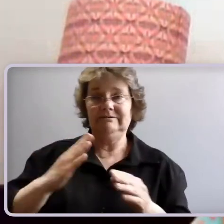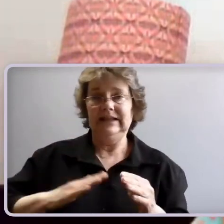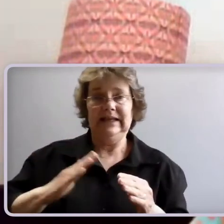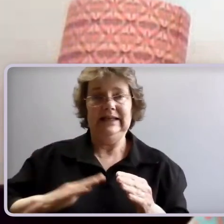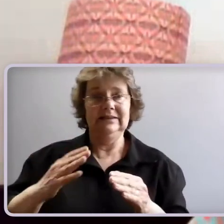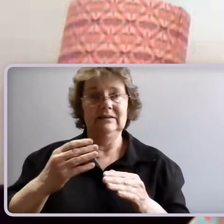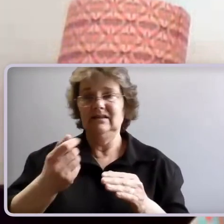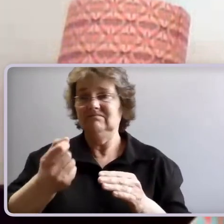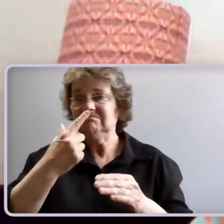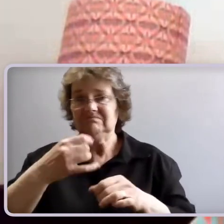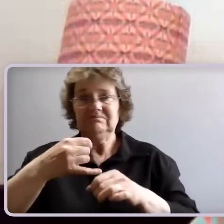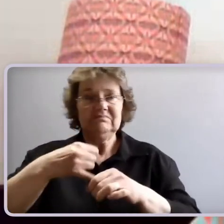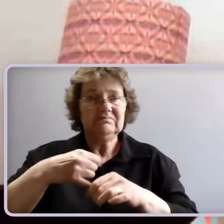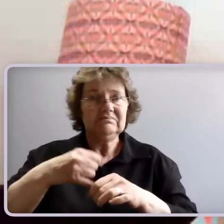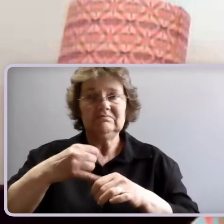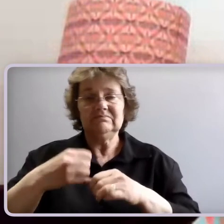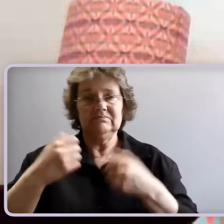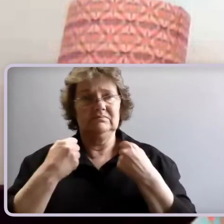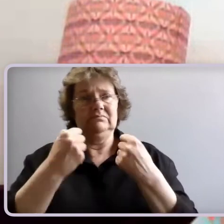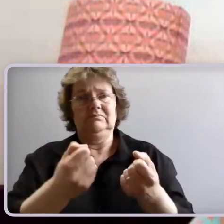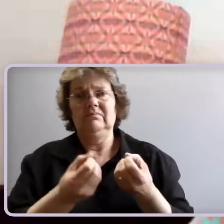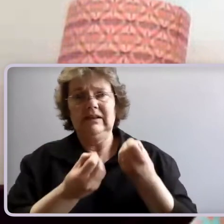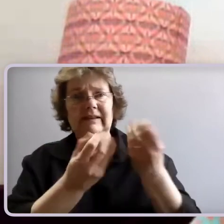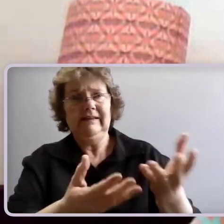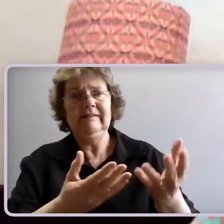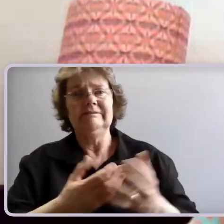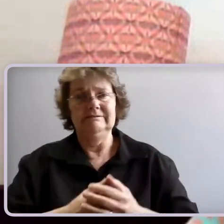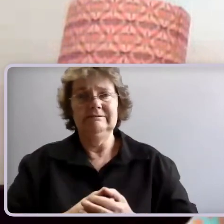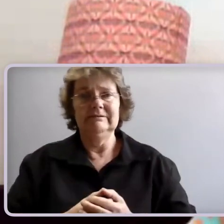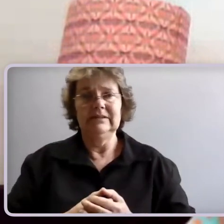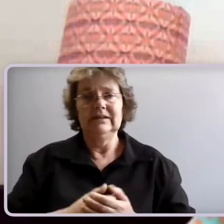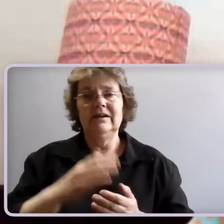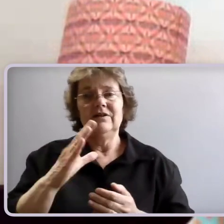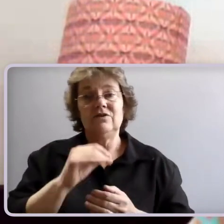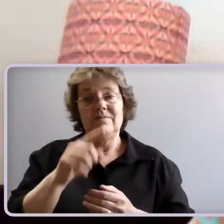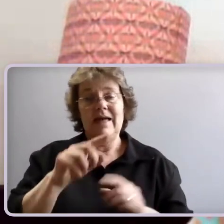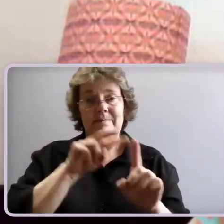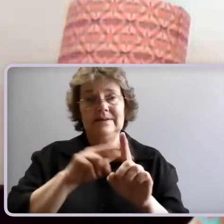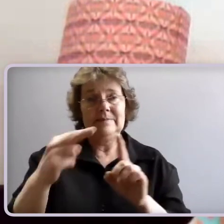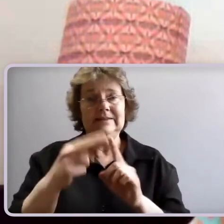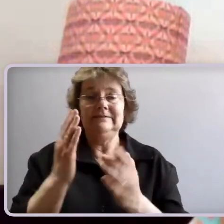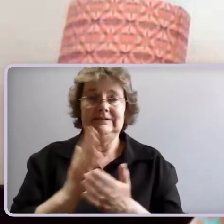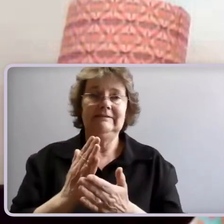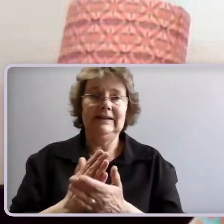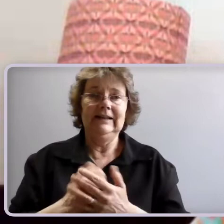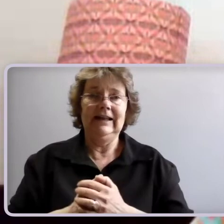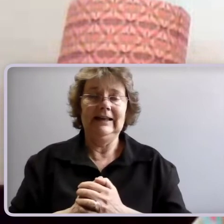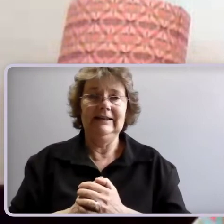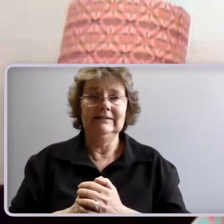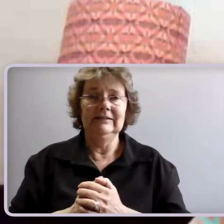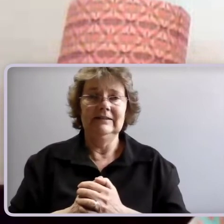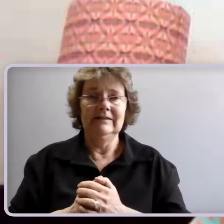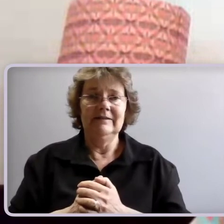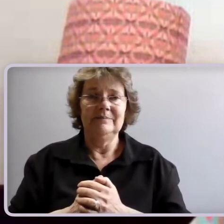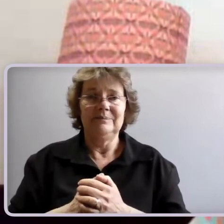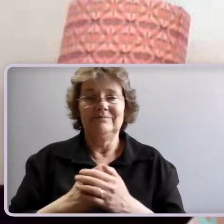And I think from that perspective, definitely. Also, the other key thing that 3 years on,